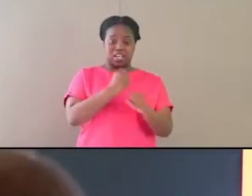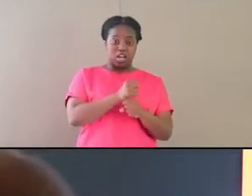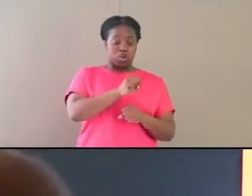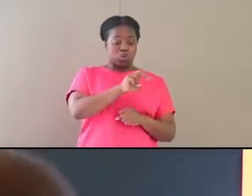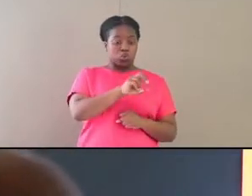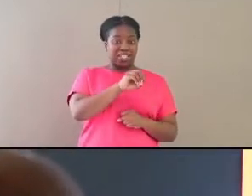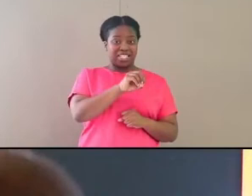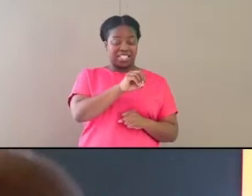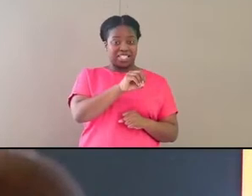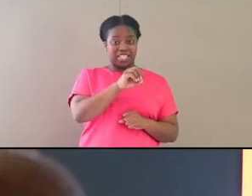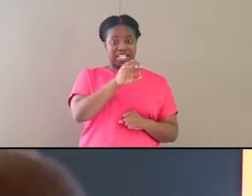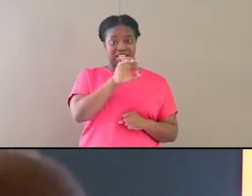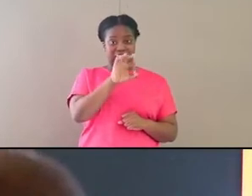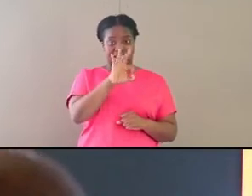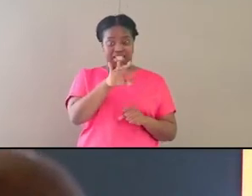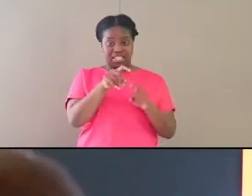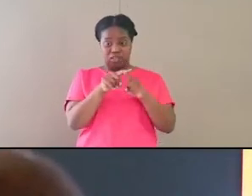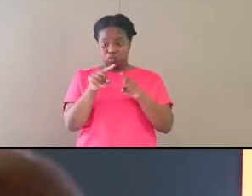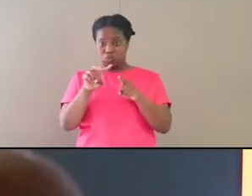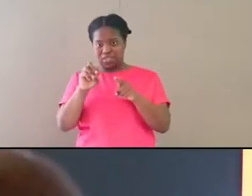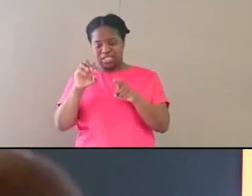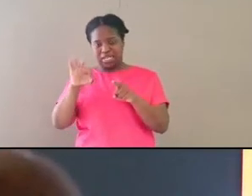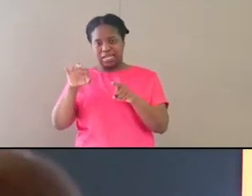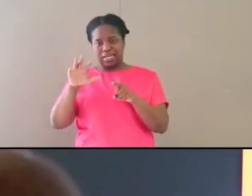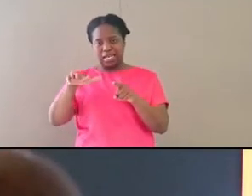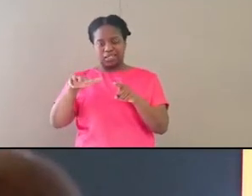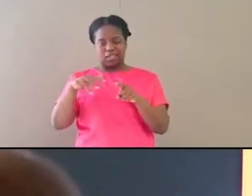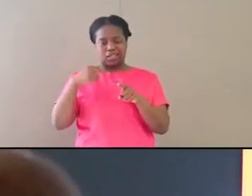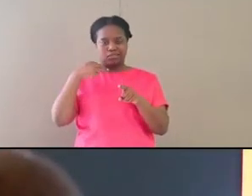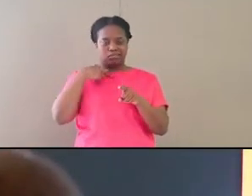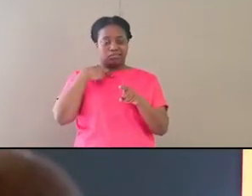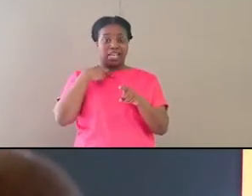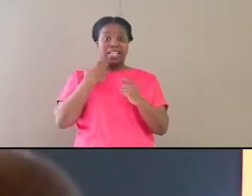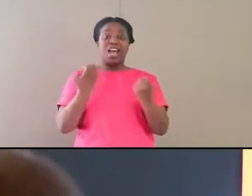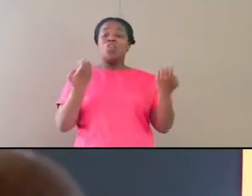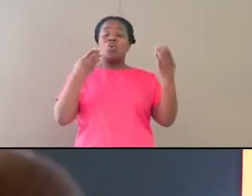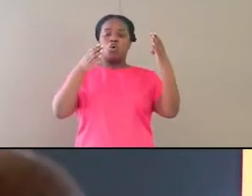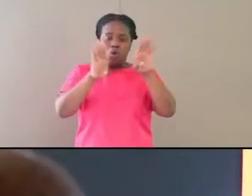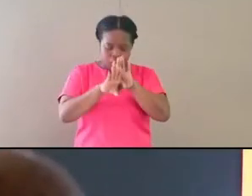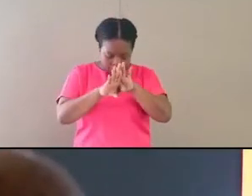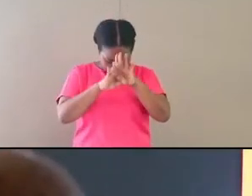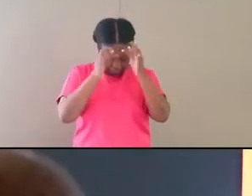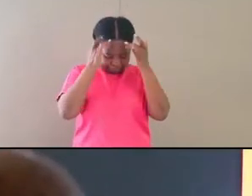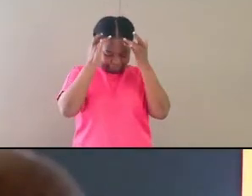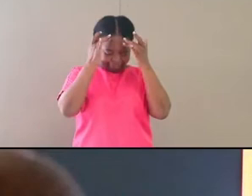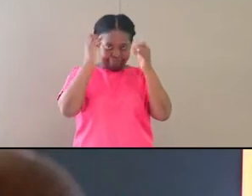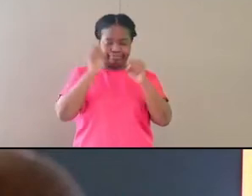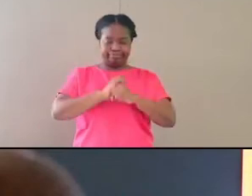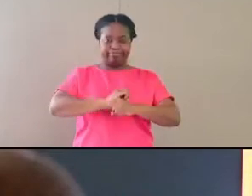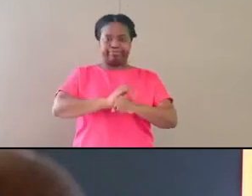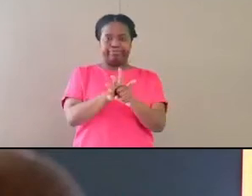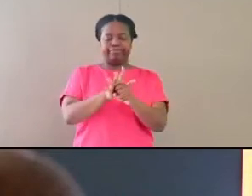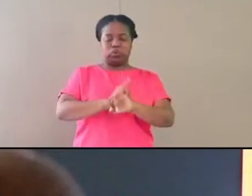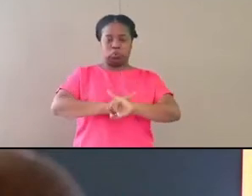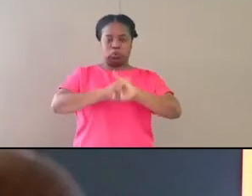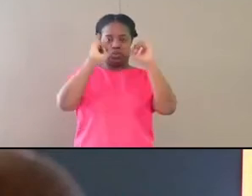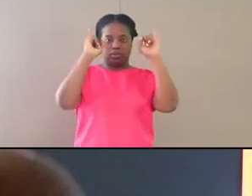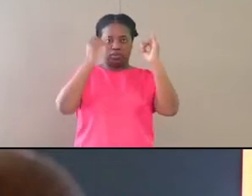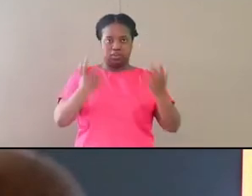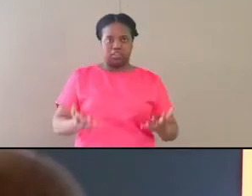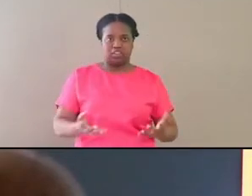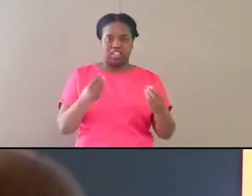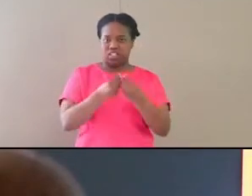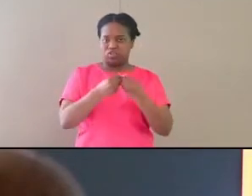2019, they felt less able to. And then when COVID hit, you know, something worse than anything we could have